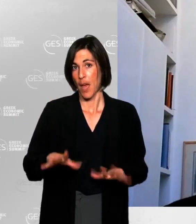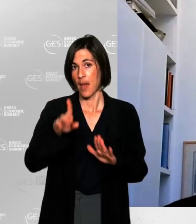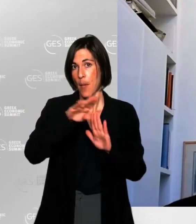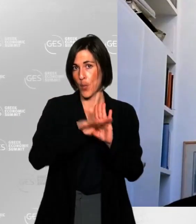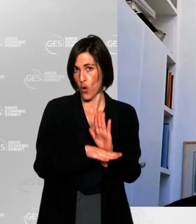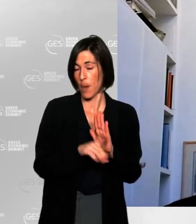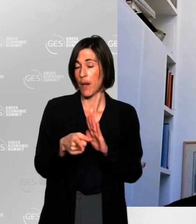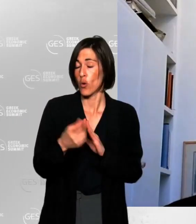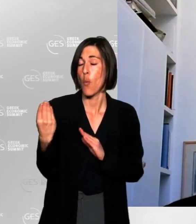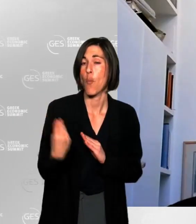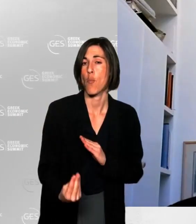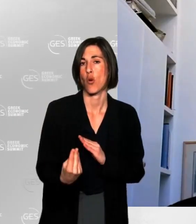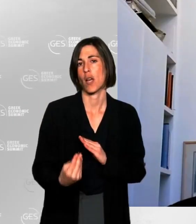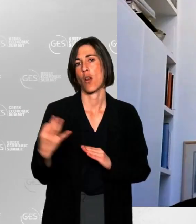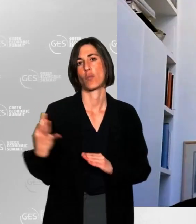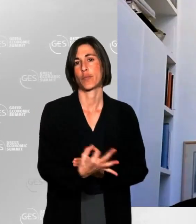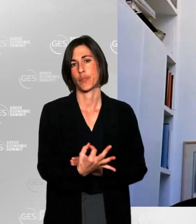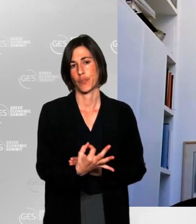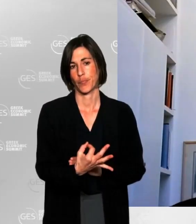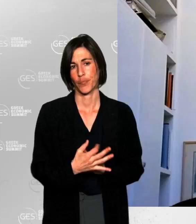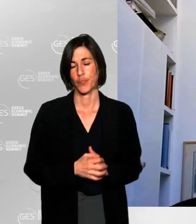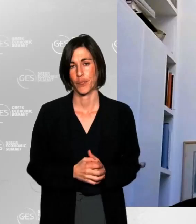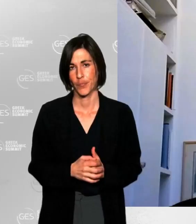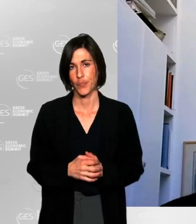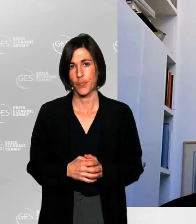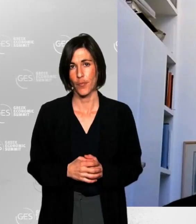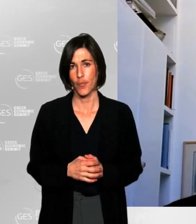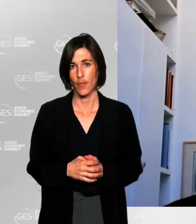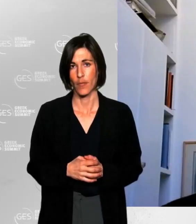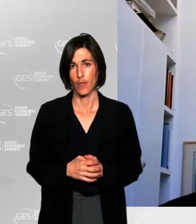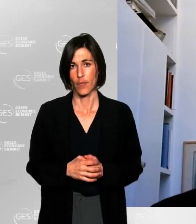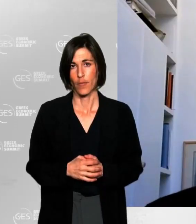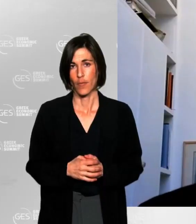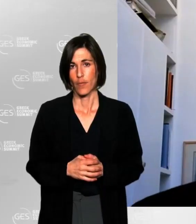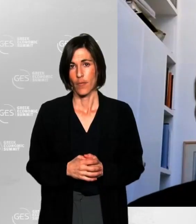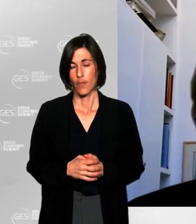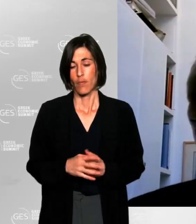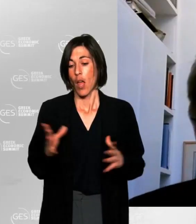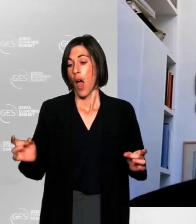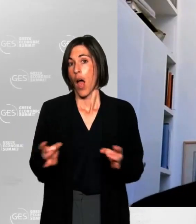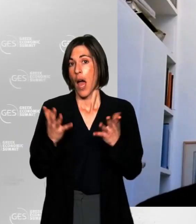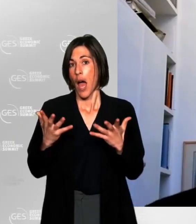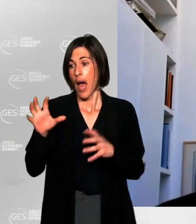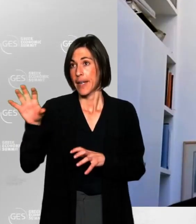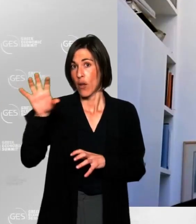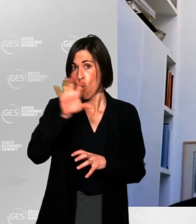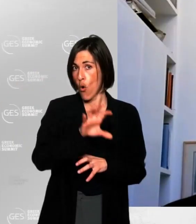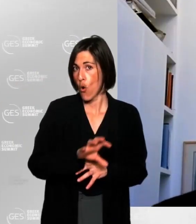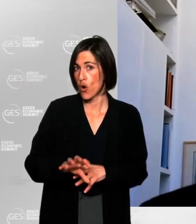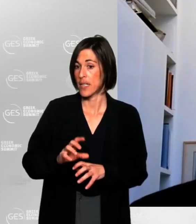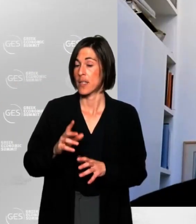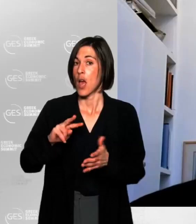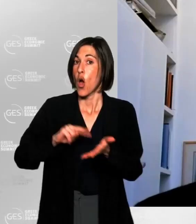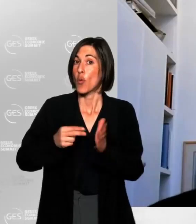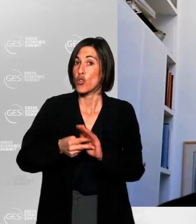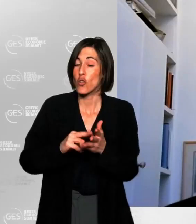If countries are careful on how to take advantage of it, and the signs in Greece so far are good,